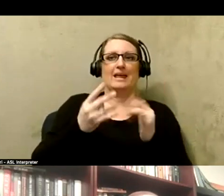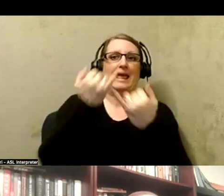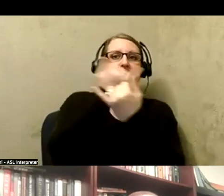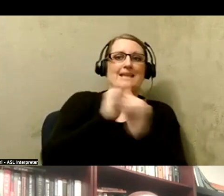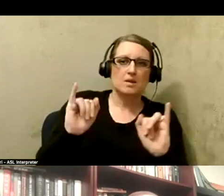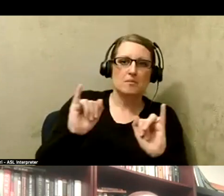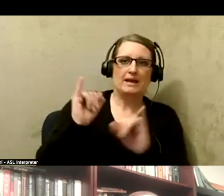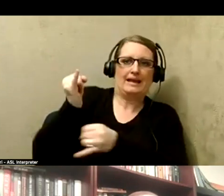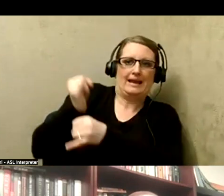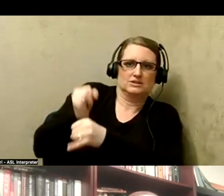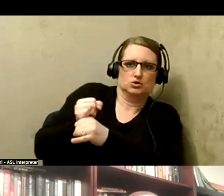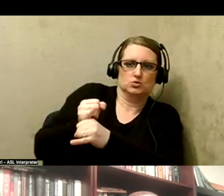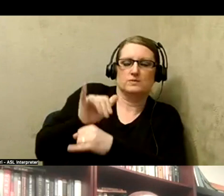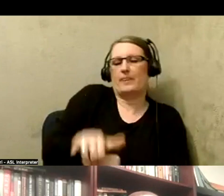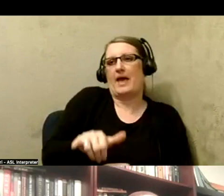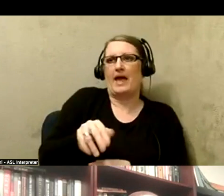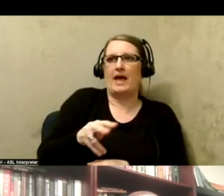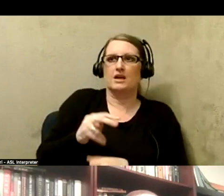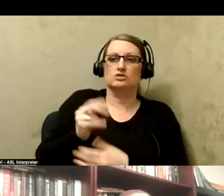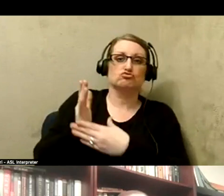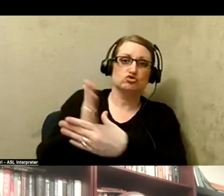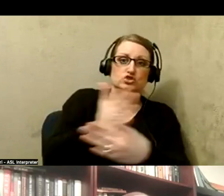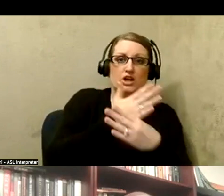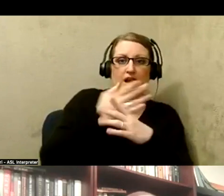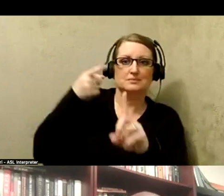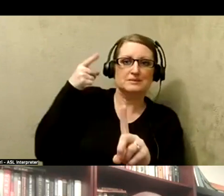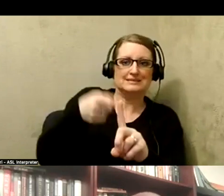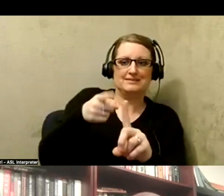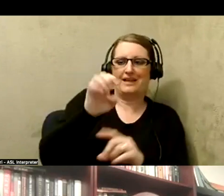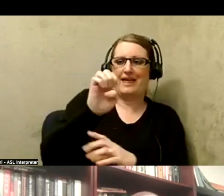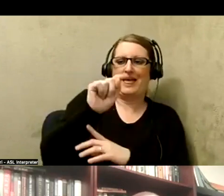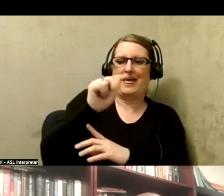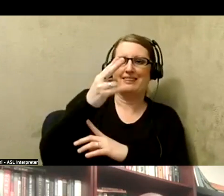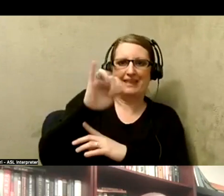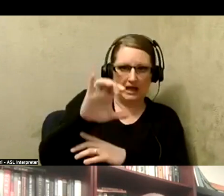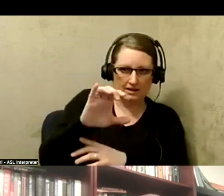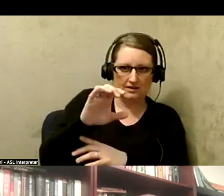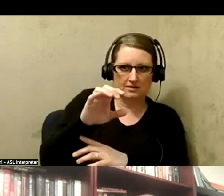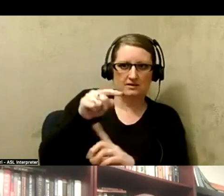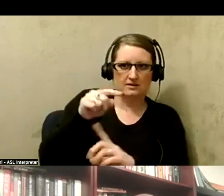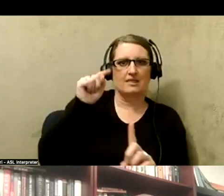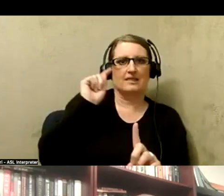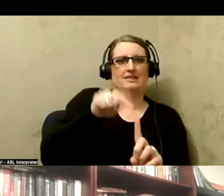independent institutions that are sharing a certain ethic of like this